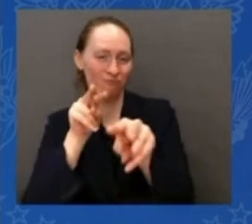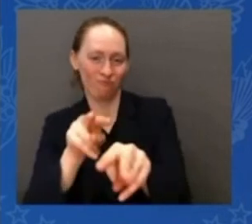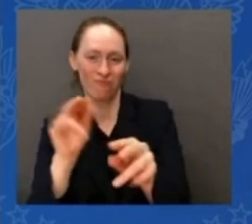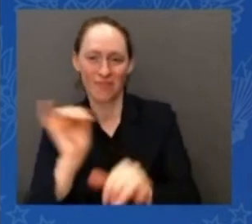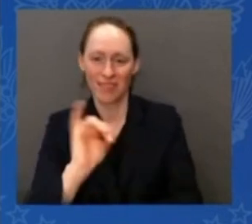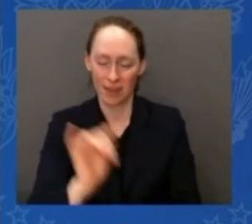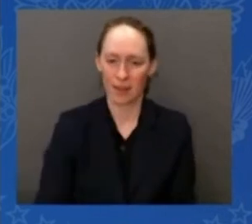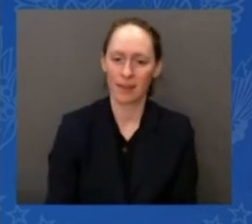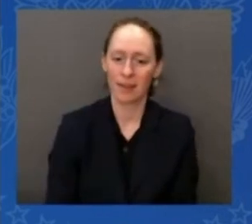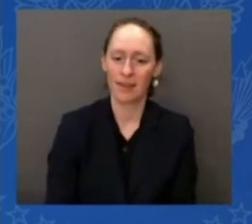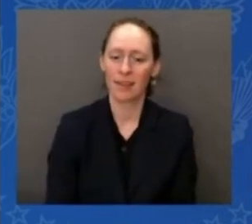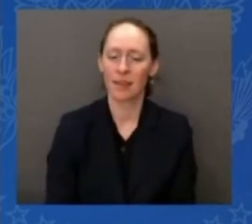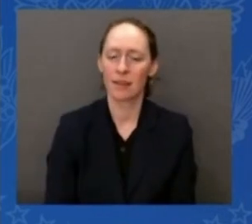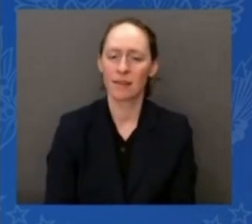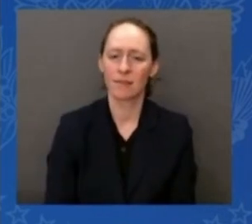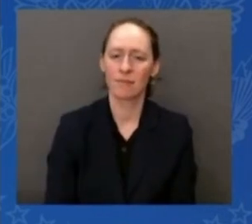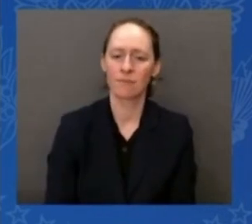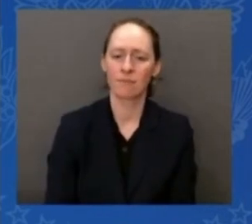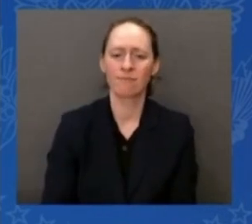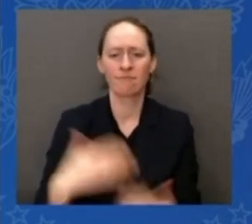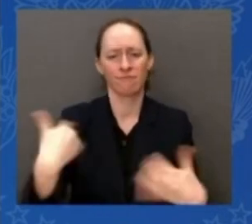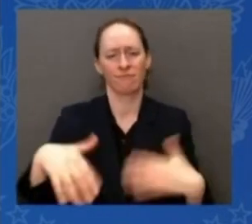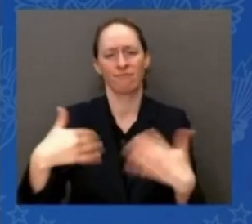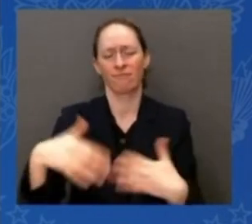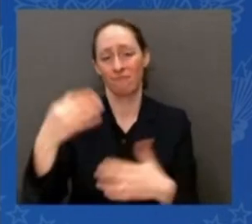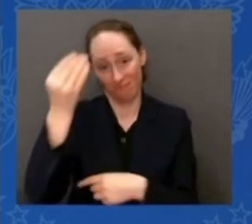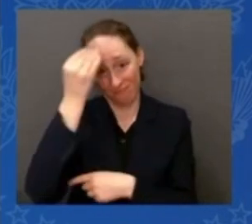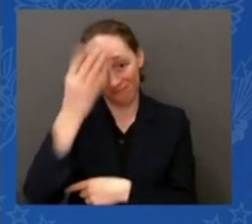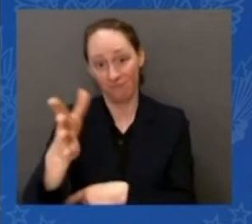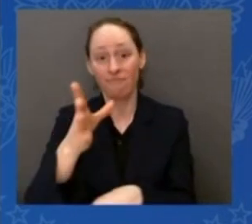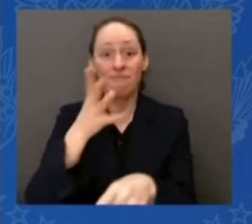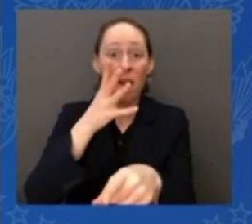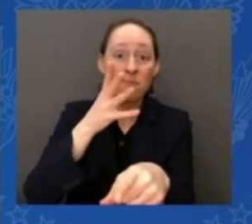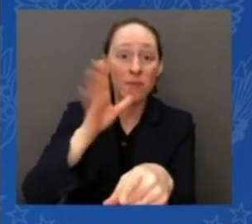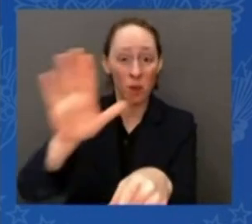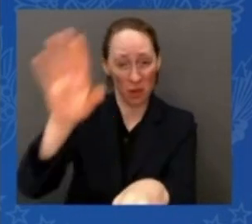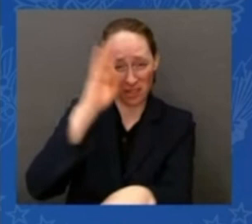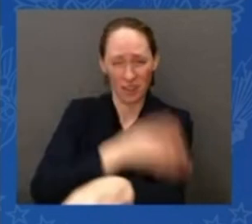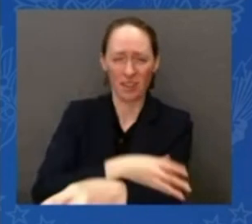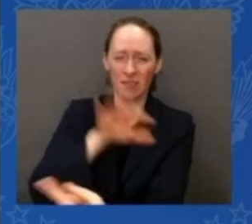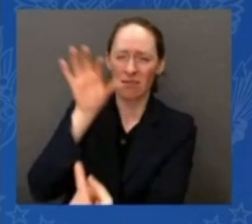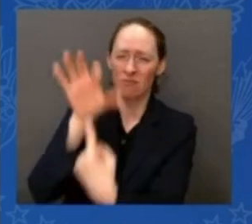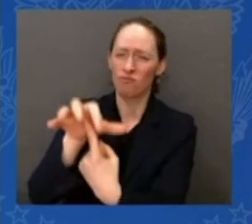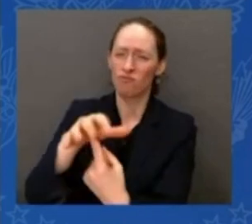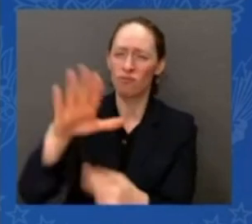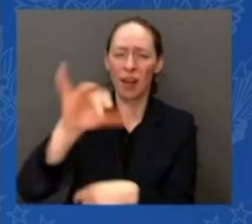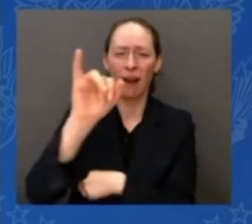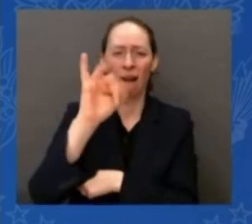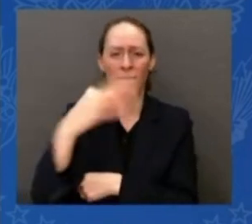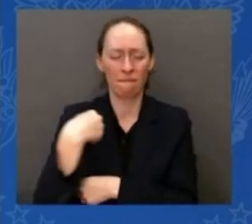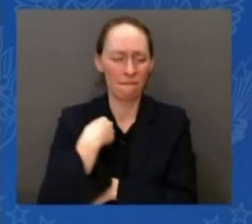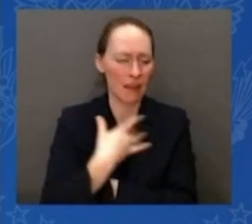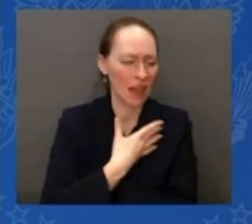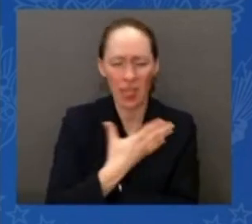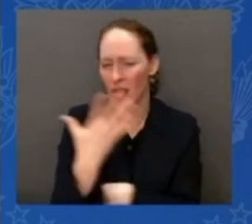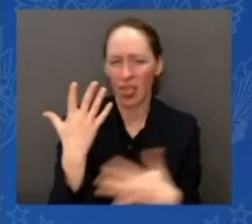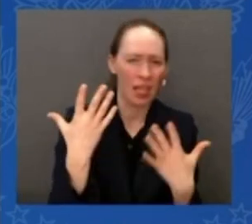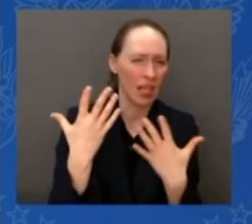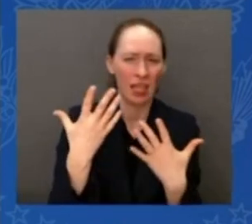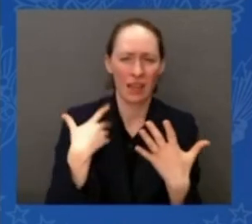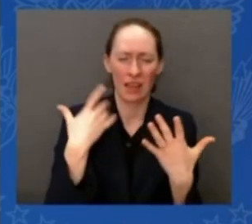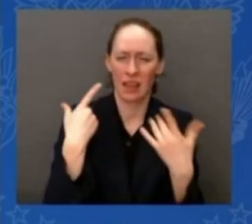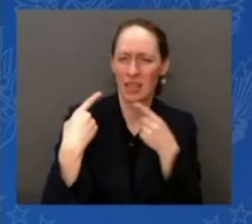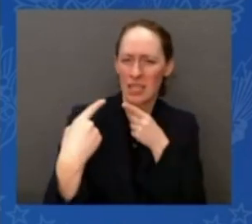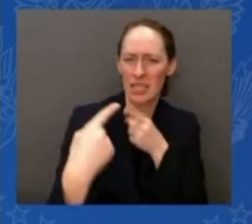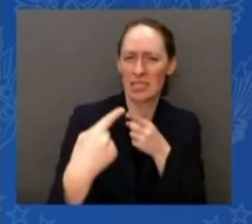If I ever want anybody in the foxhole with me, I want Marty Walsh there. Marty, you've been incredible. I really mean it. We're grateful for your service. We're